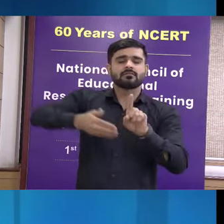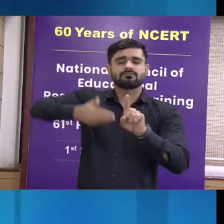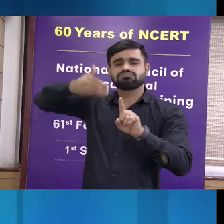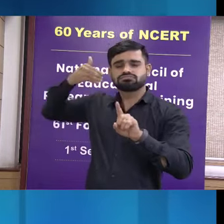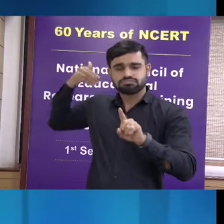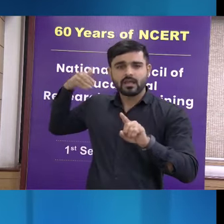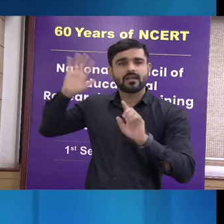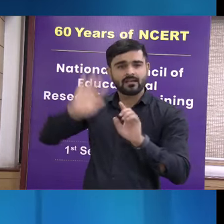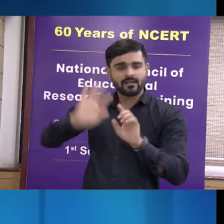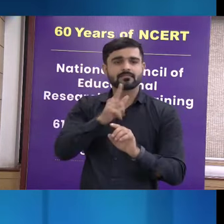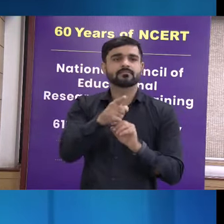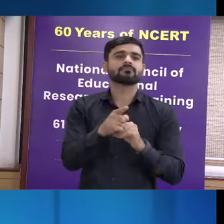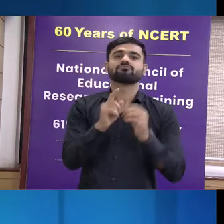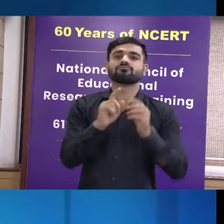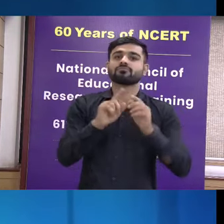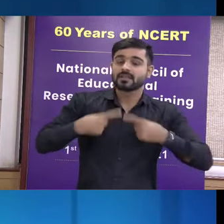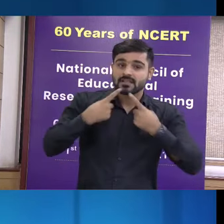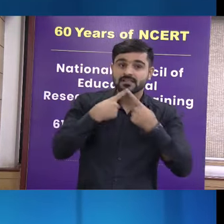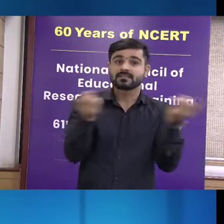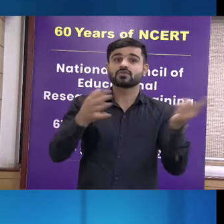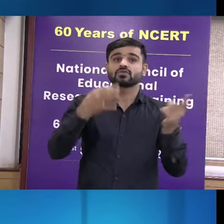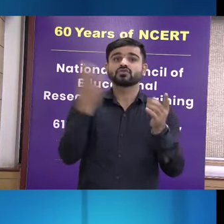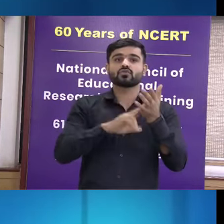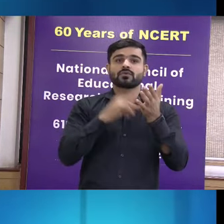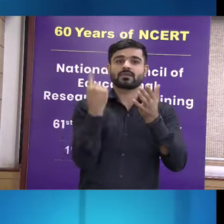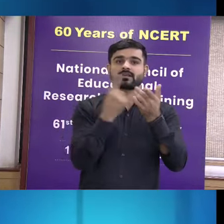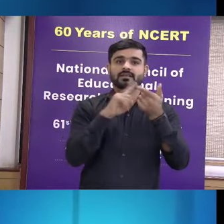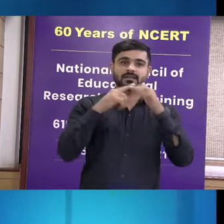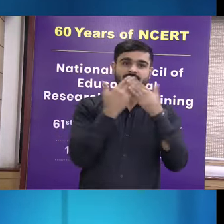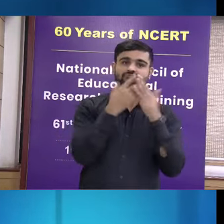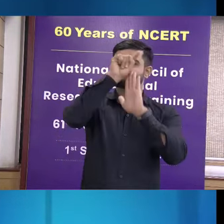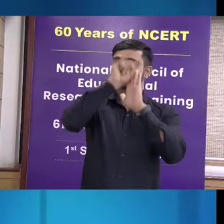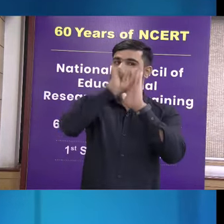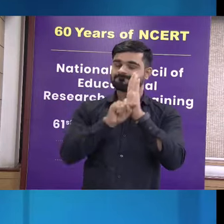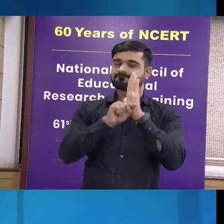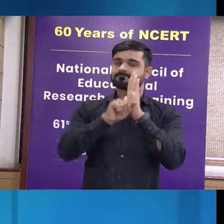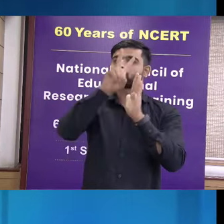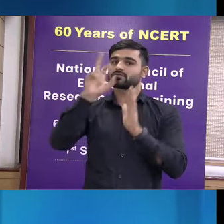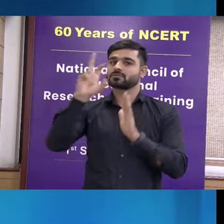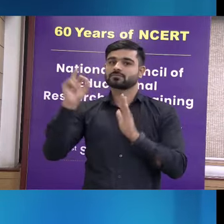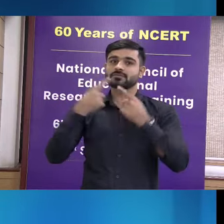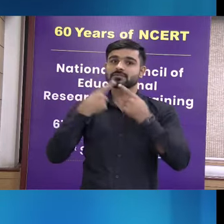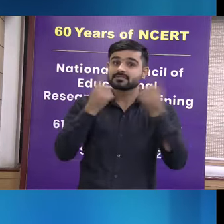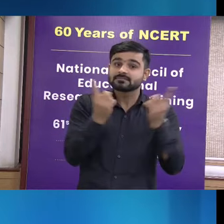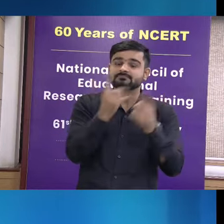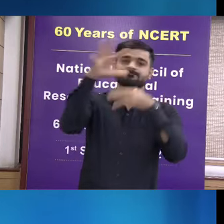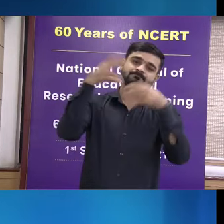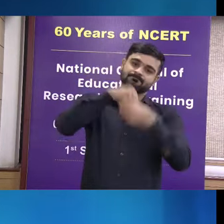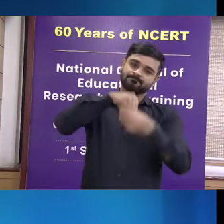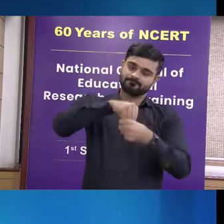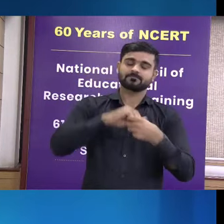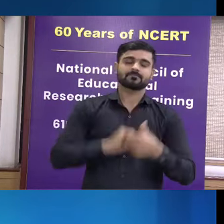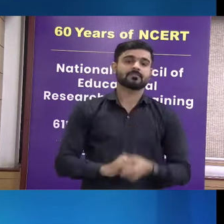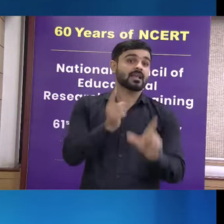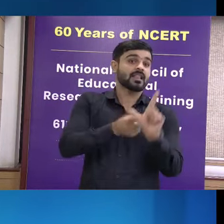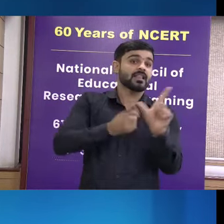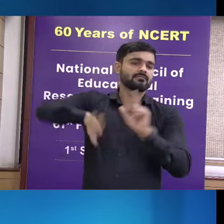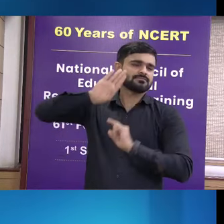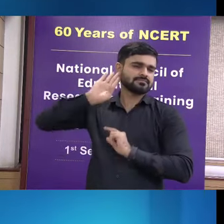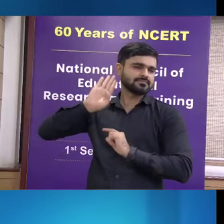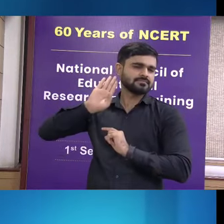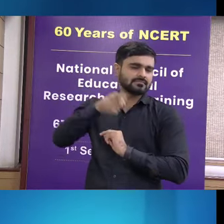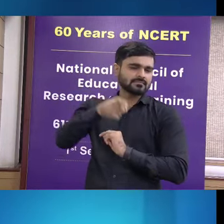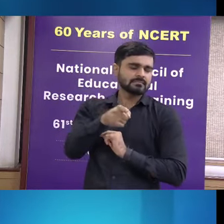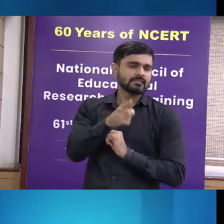so, with the launch of the new National Education Policy 2020. Last year onwards, we had